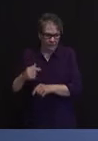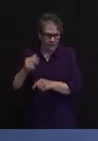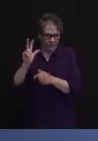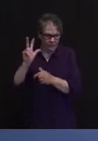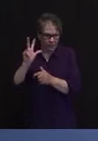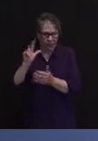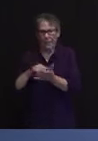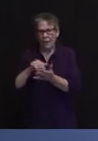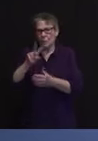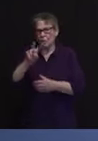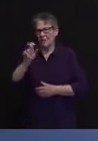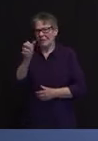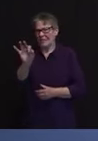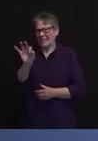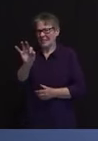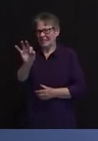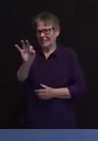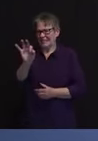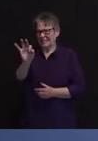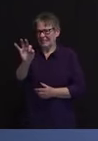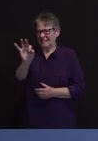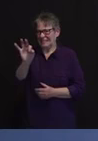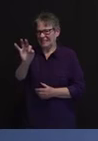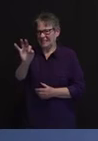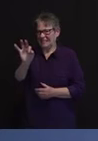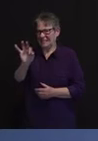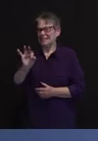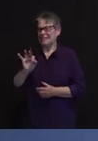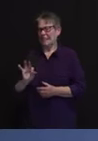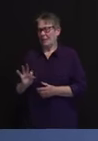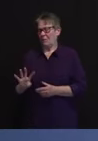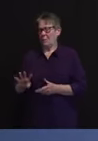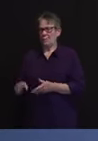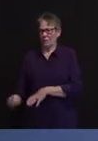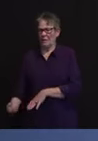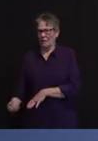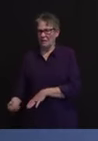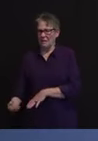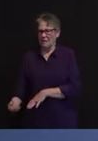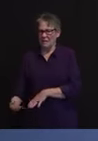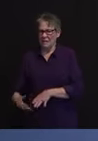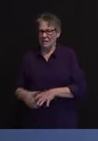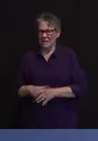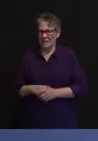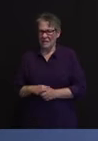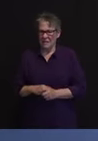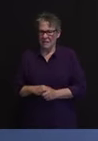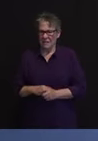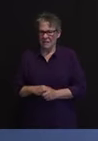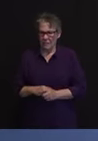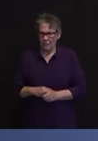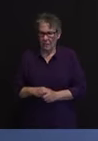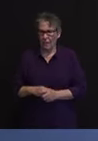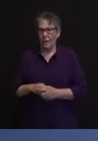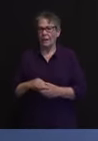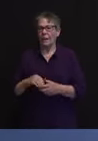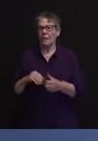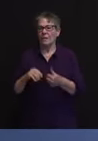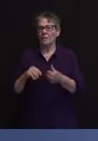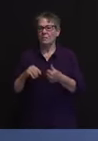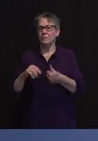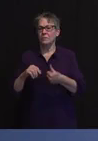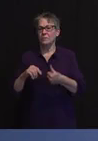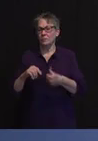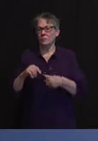2,443 fatalities. 29 of these new deaths were residents of long-term care facilities.